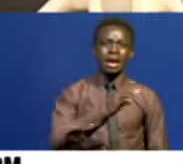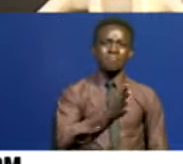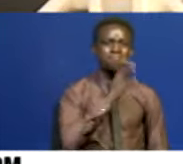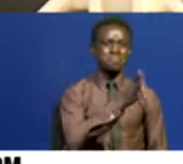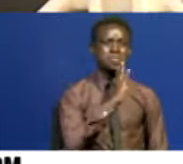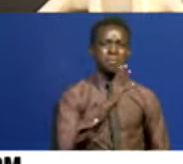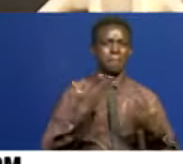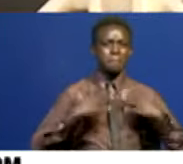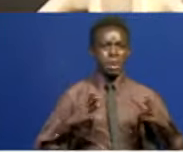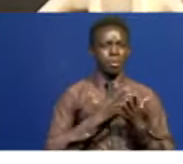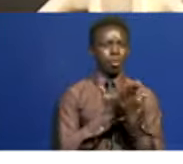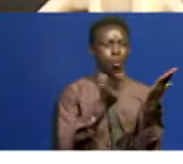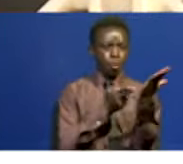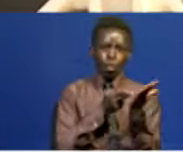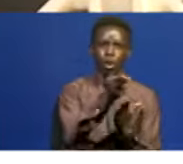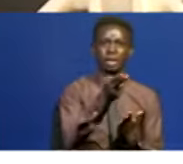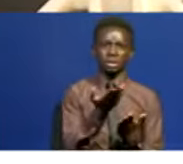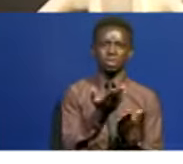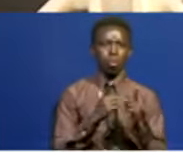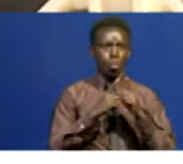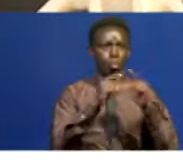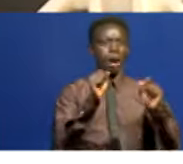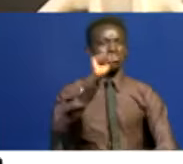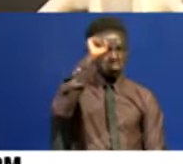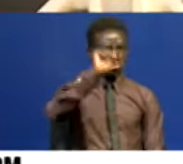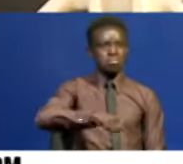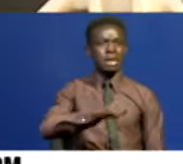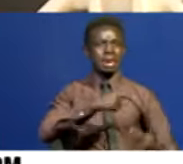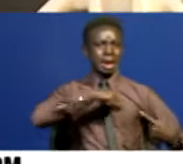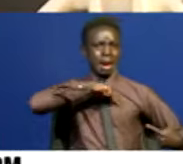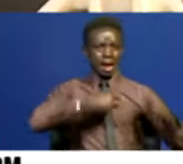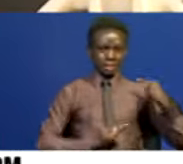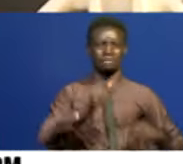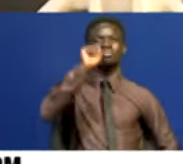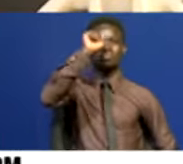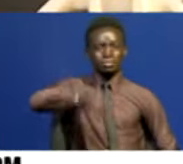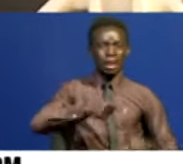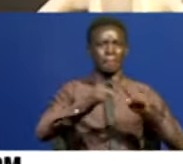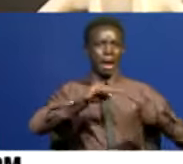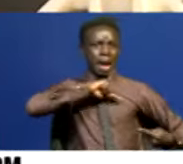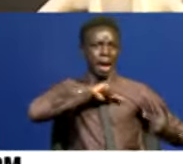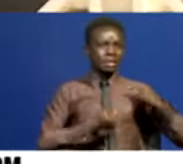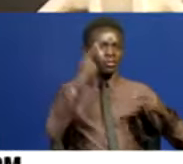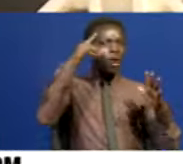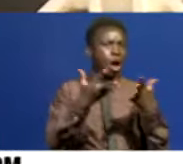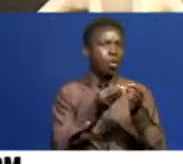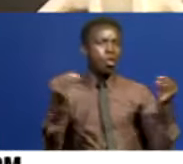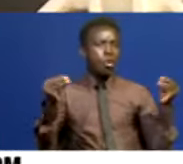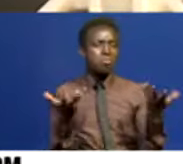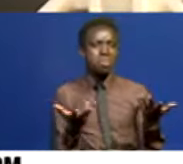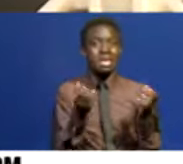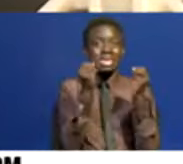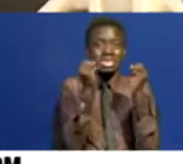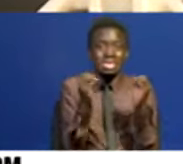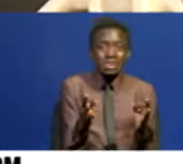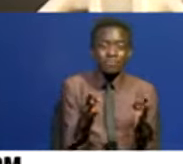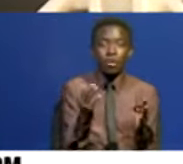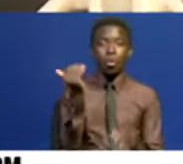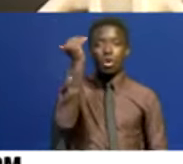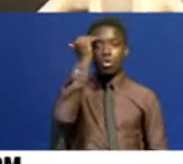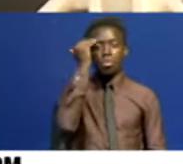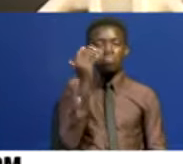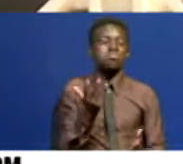We tell them, yes, it is going to hurt, but it is going to hurt for how long? If we do know, we will say. We expect him to